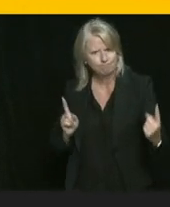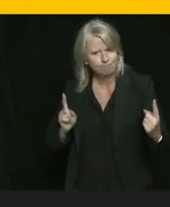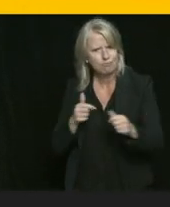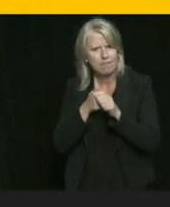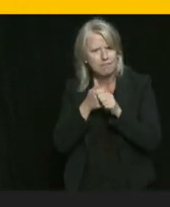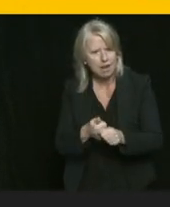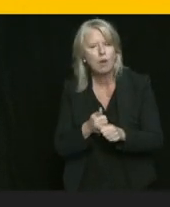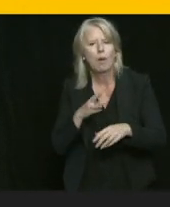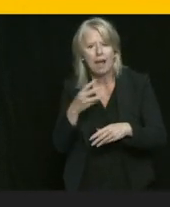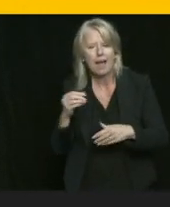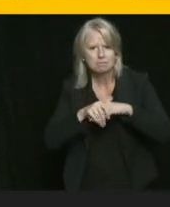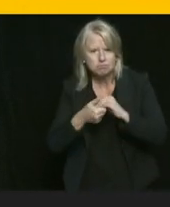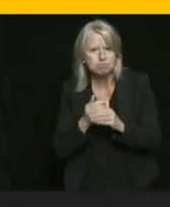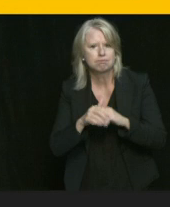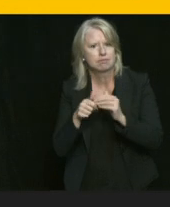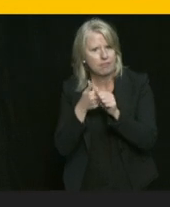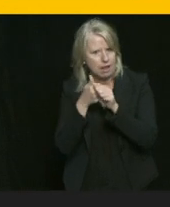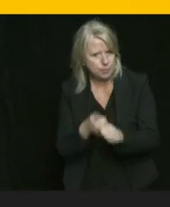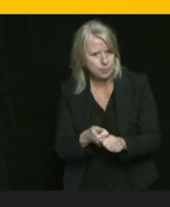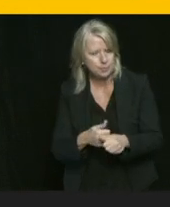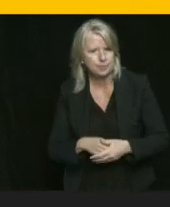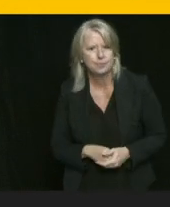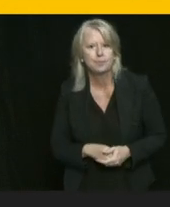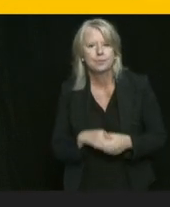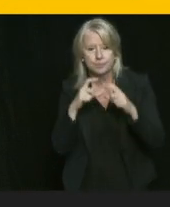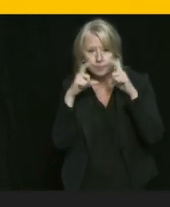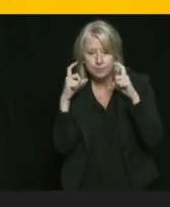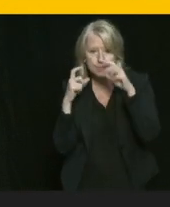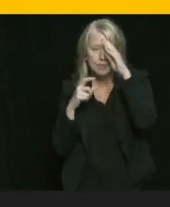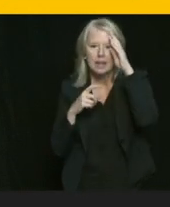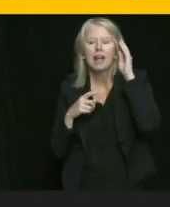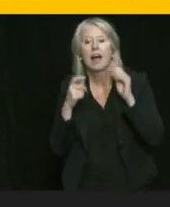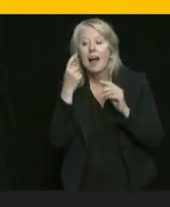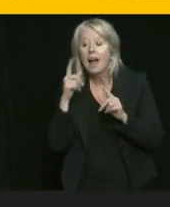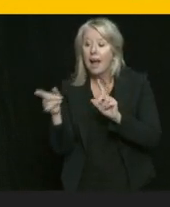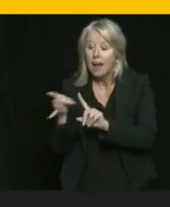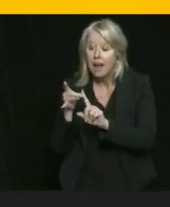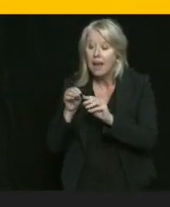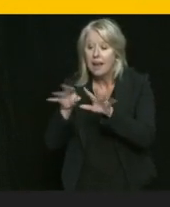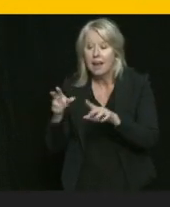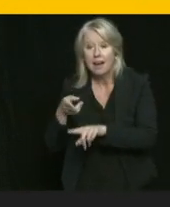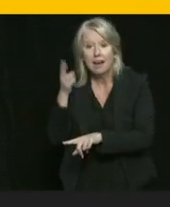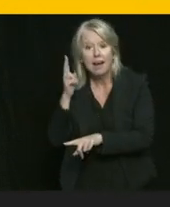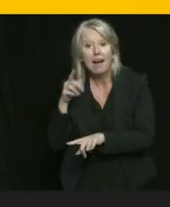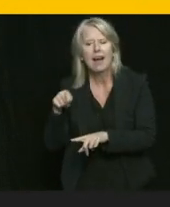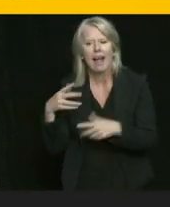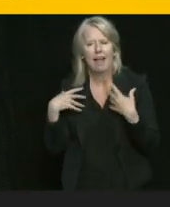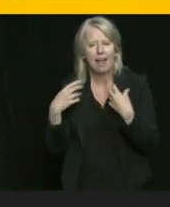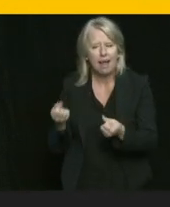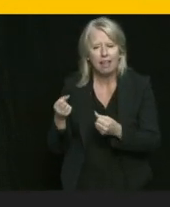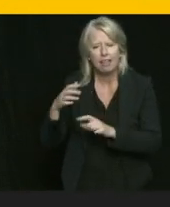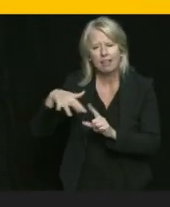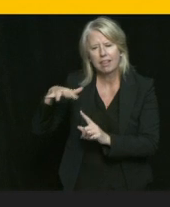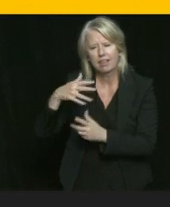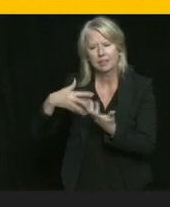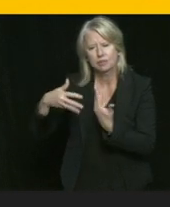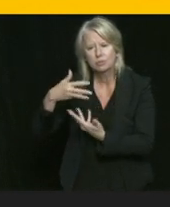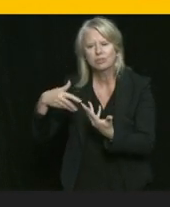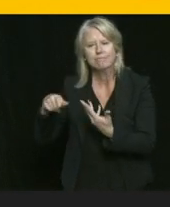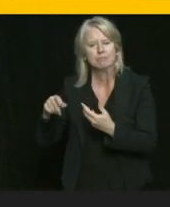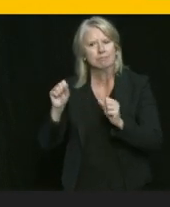good hygiene practices. But where infection rates are high, and health and other social and economic systems are being